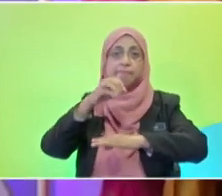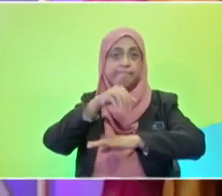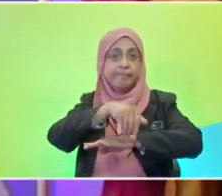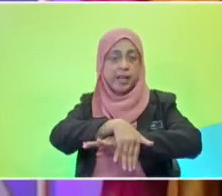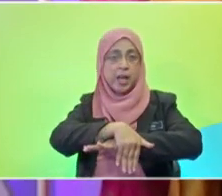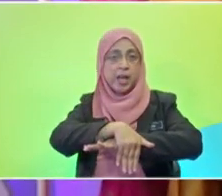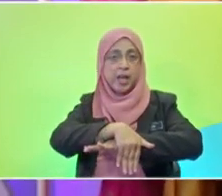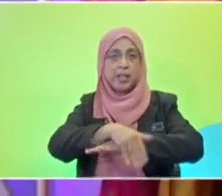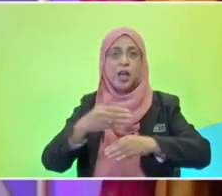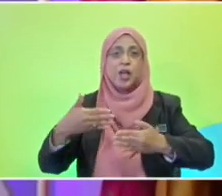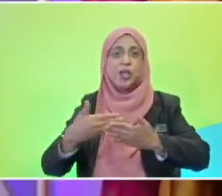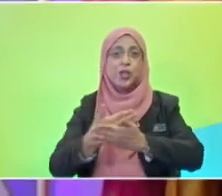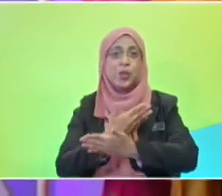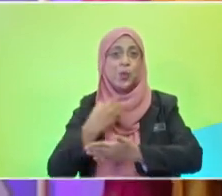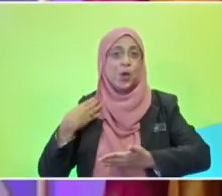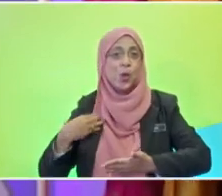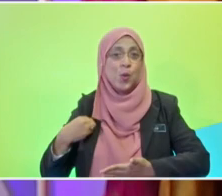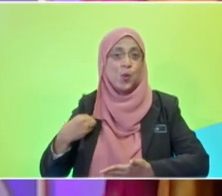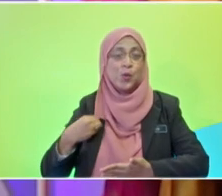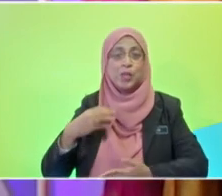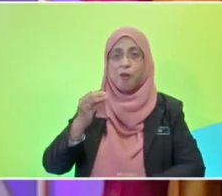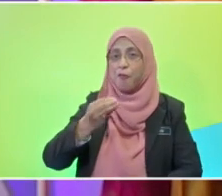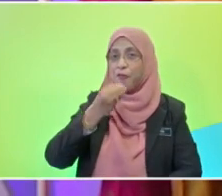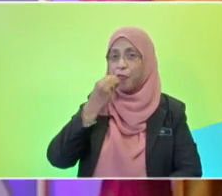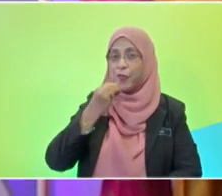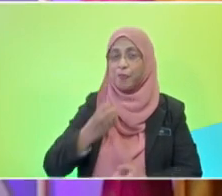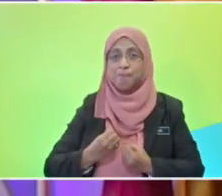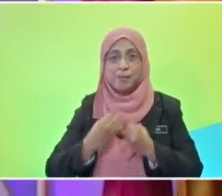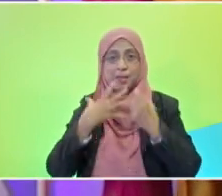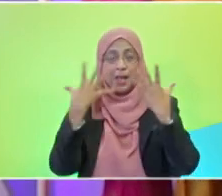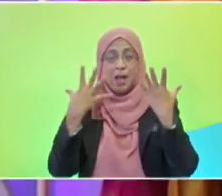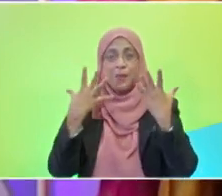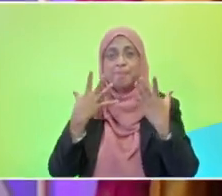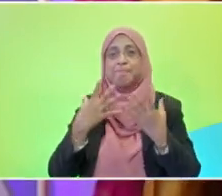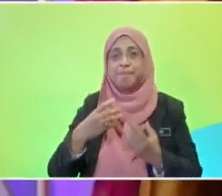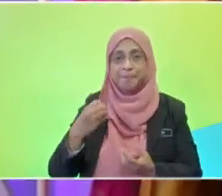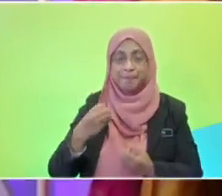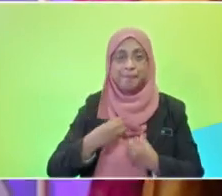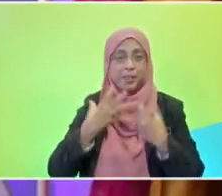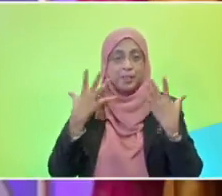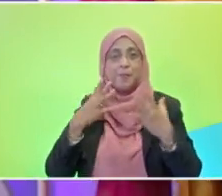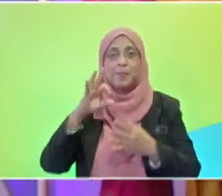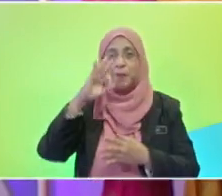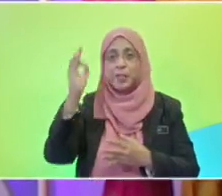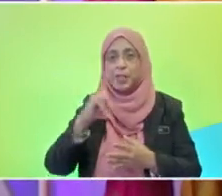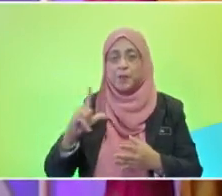is the new clothes, the food, and also lighting up the lights. Festival of Lights